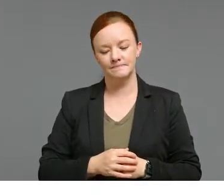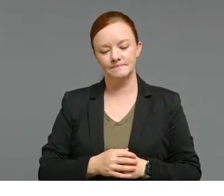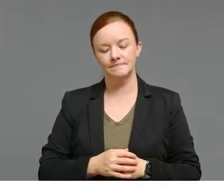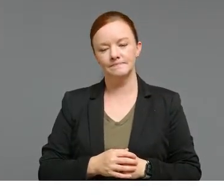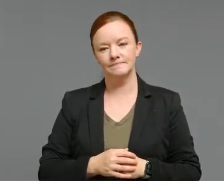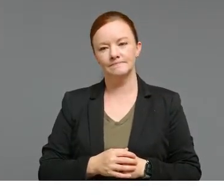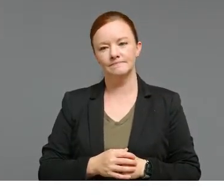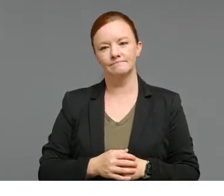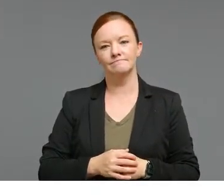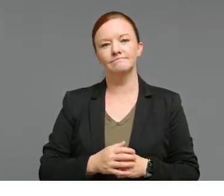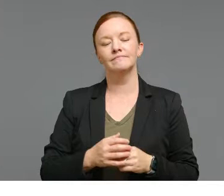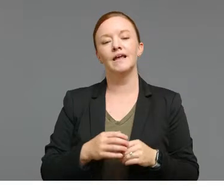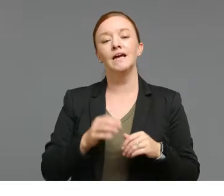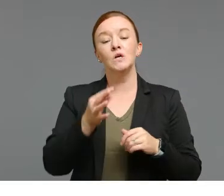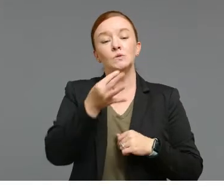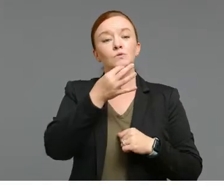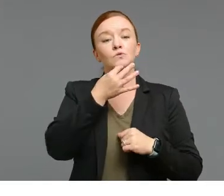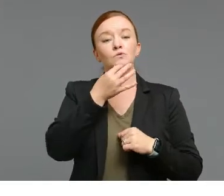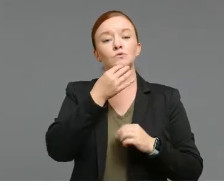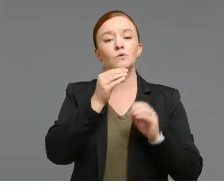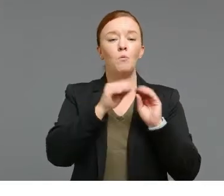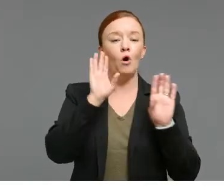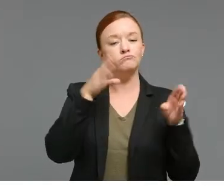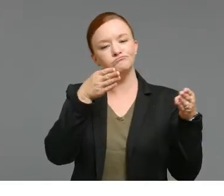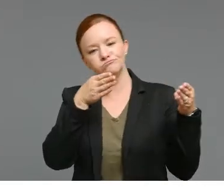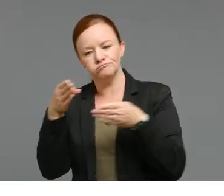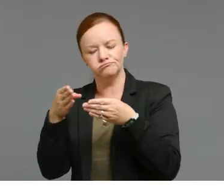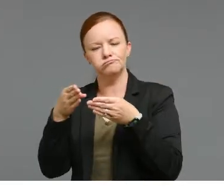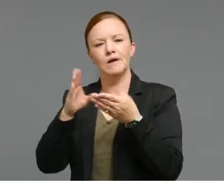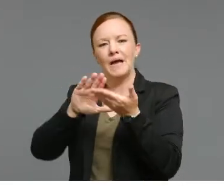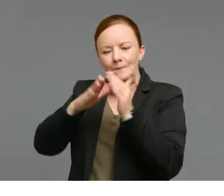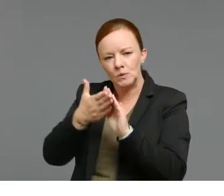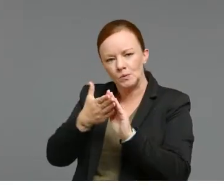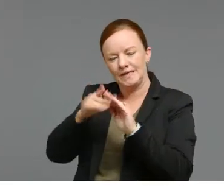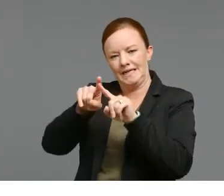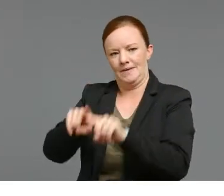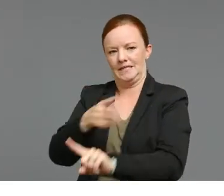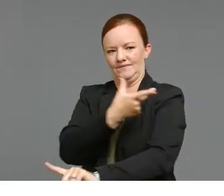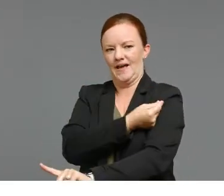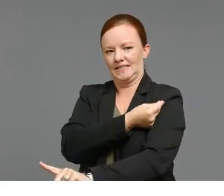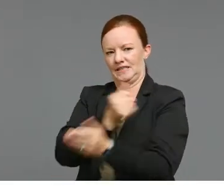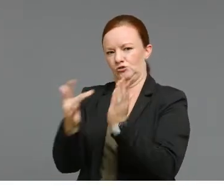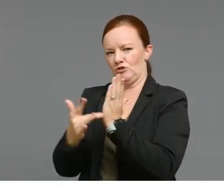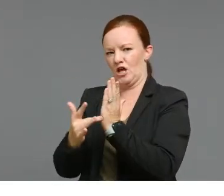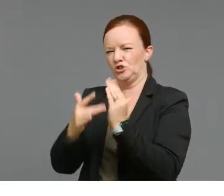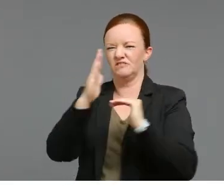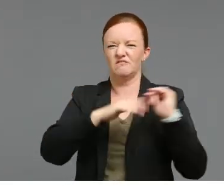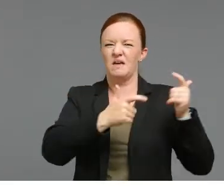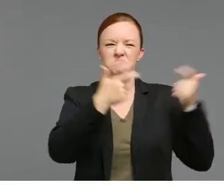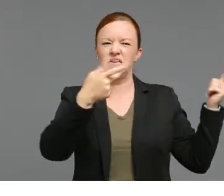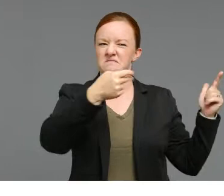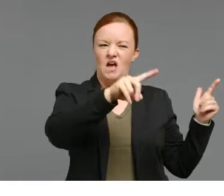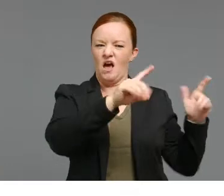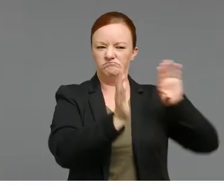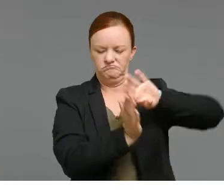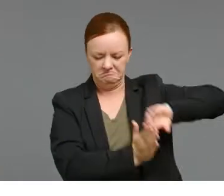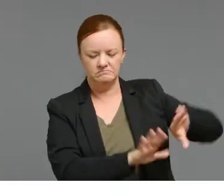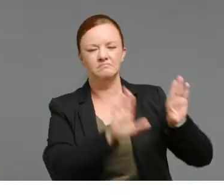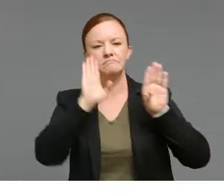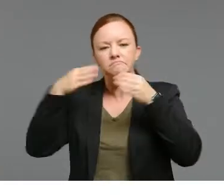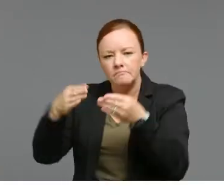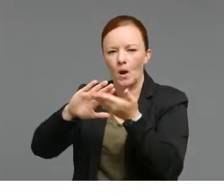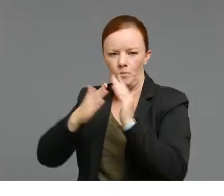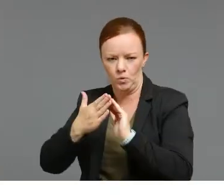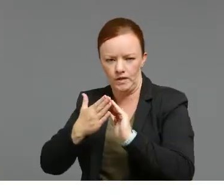community-based and provider and pharmacy-based vaccination strategies, we want them to have access to the information so that they can provide